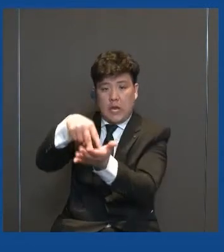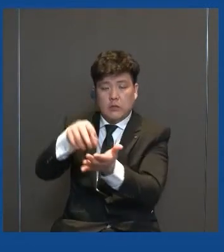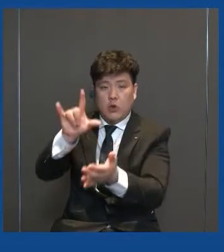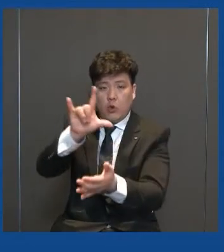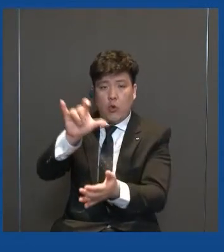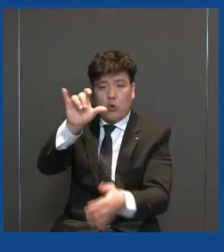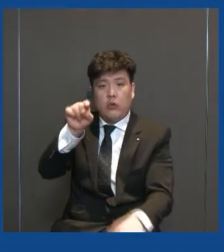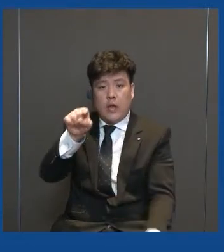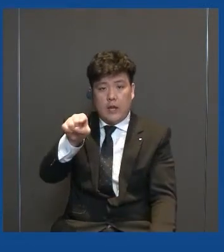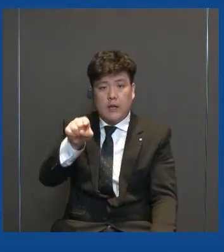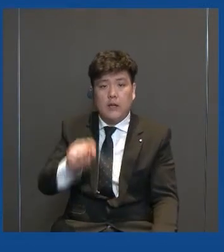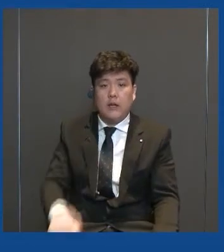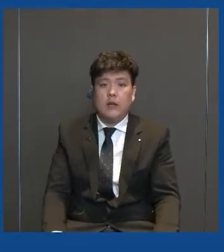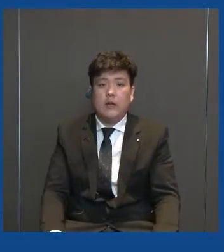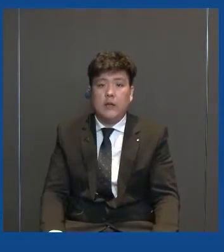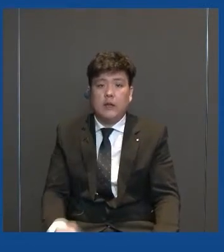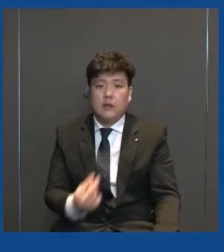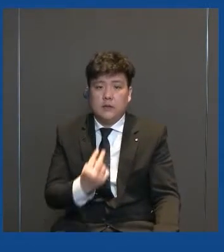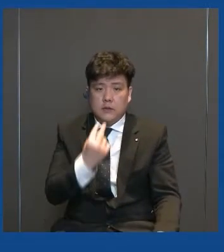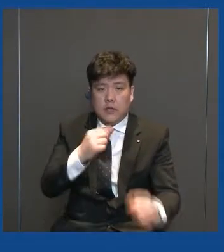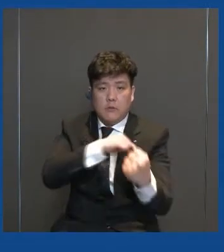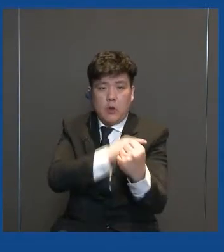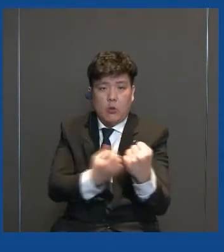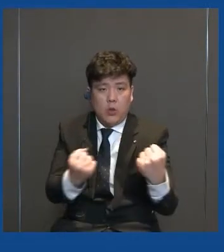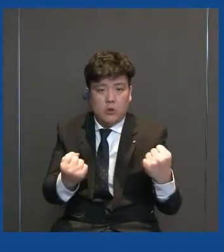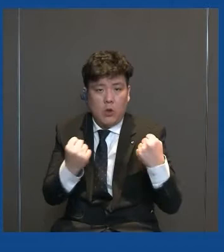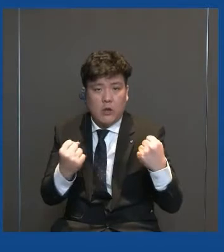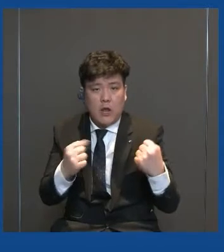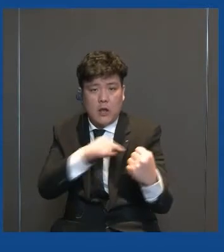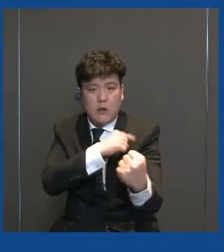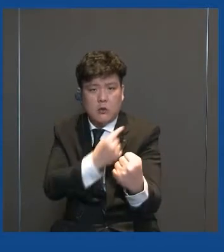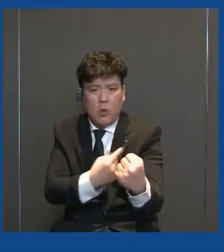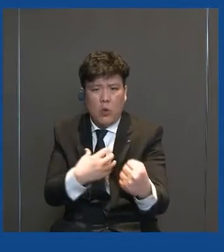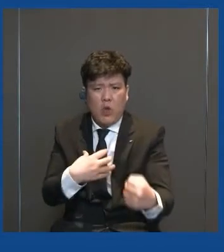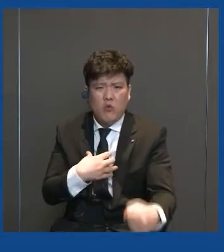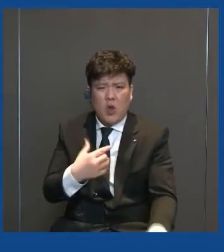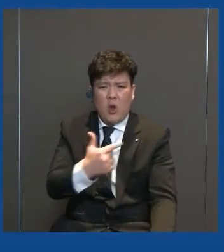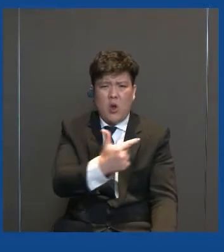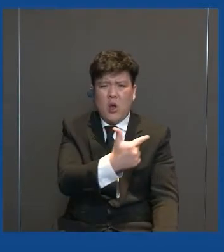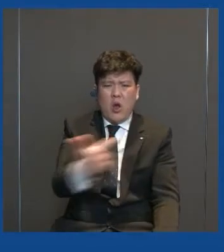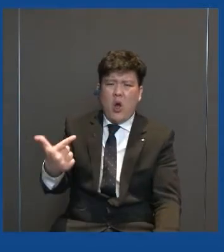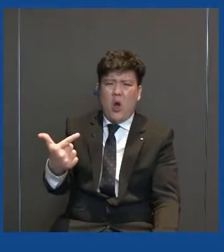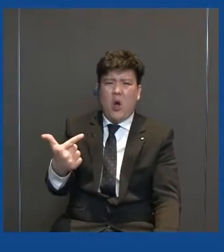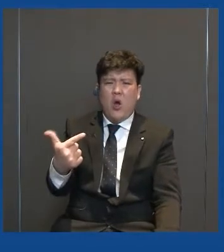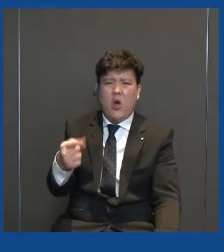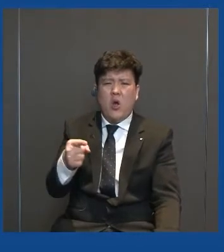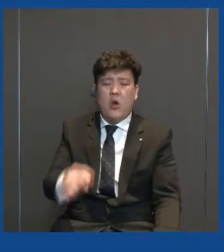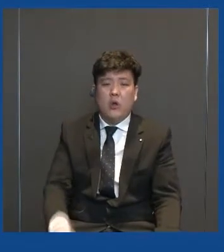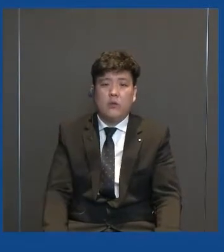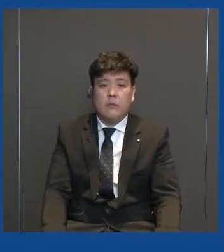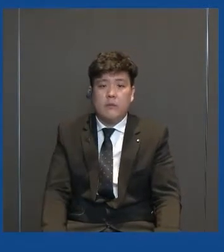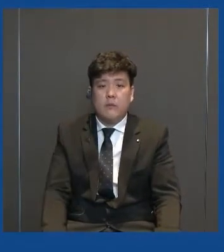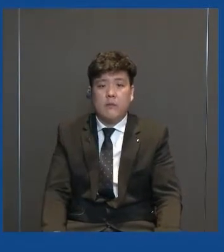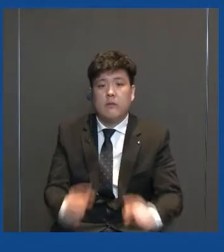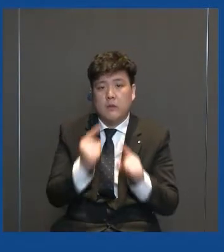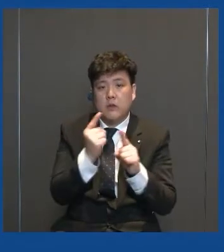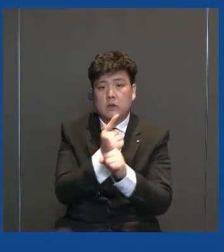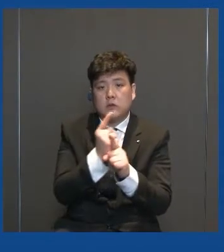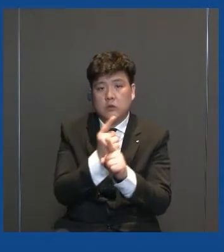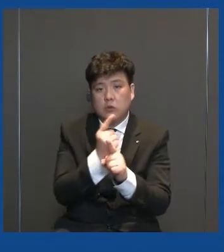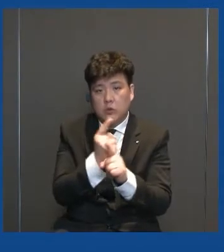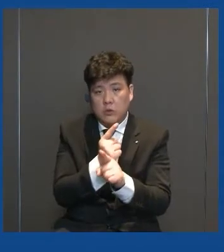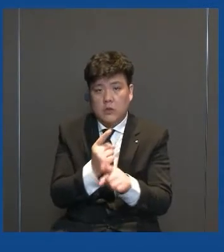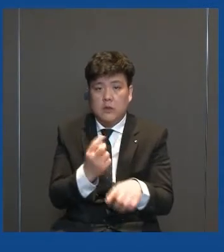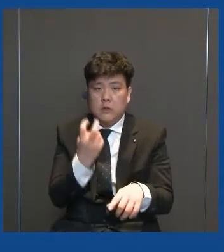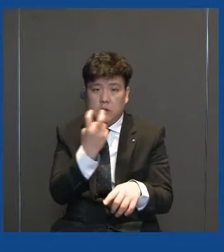right to health, and issues around access to treatment and testing, The situation in institutional settings,